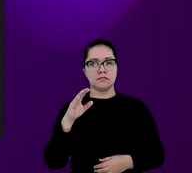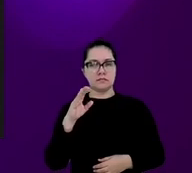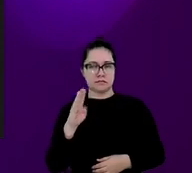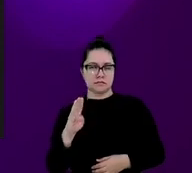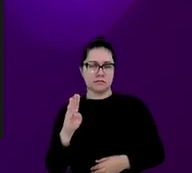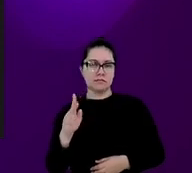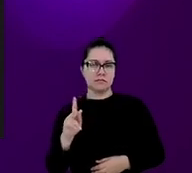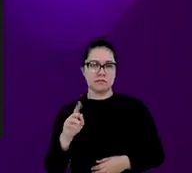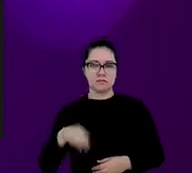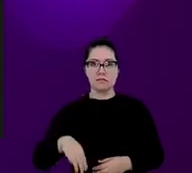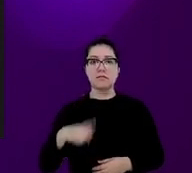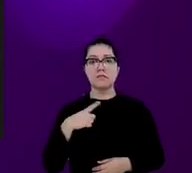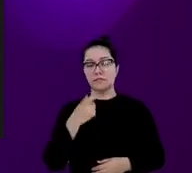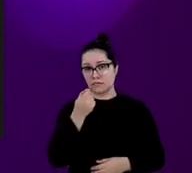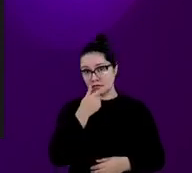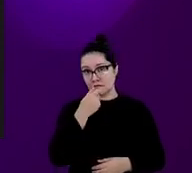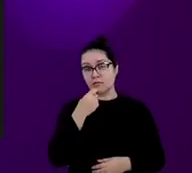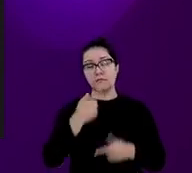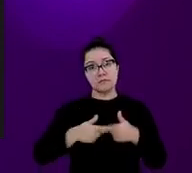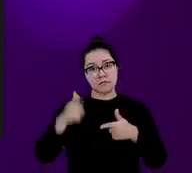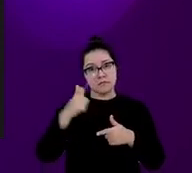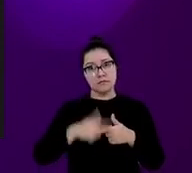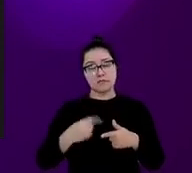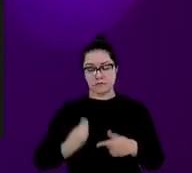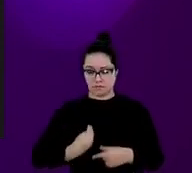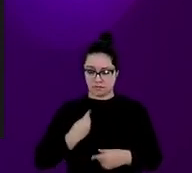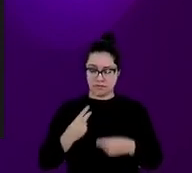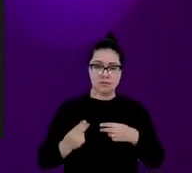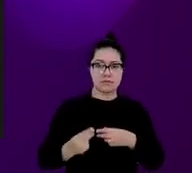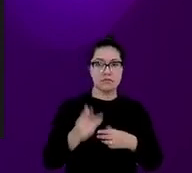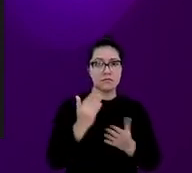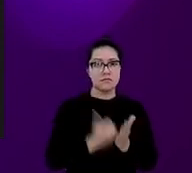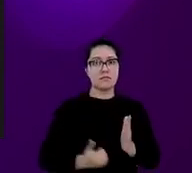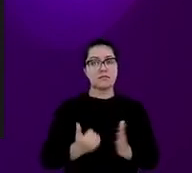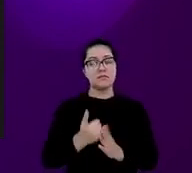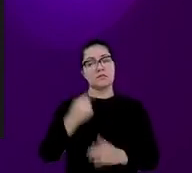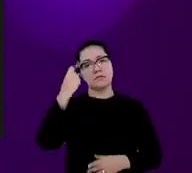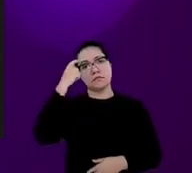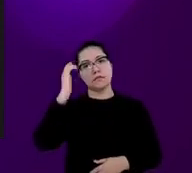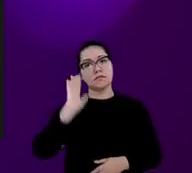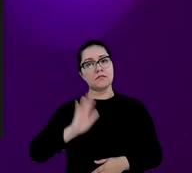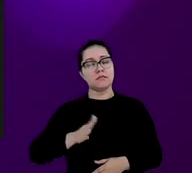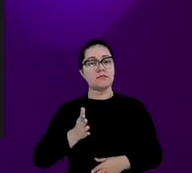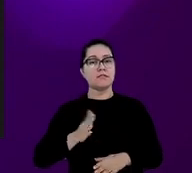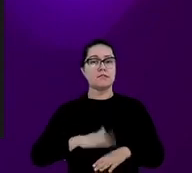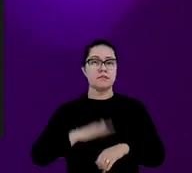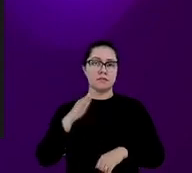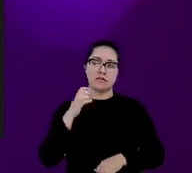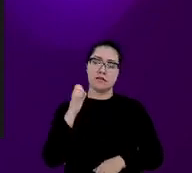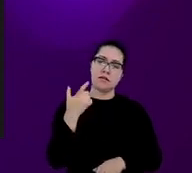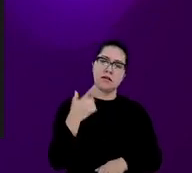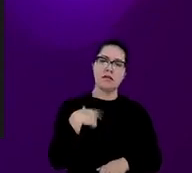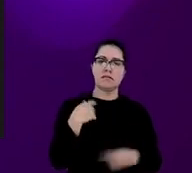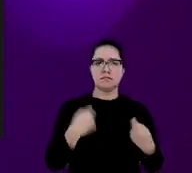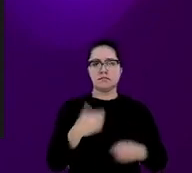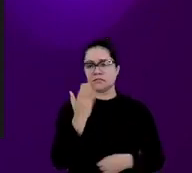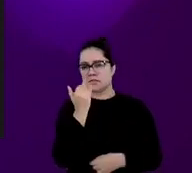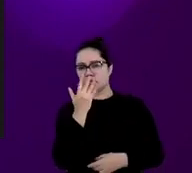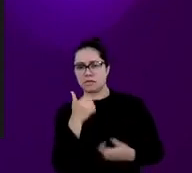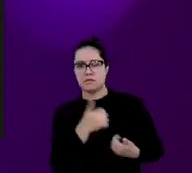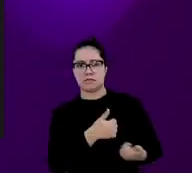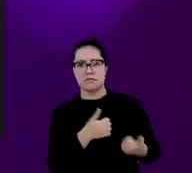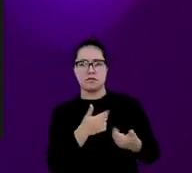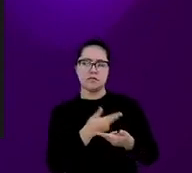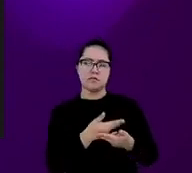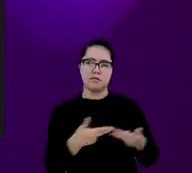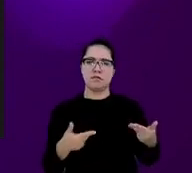know, they were able to eat better because their mouth sores were decreased. There's other explanations, but it's